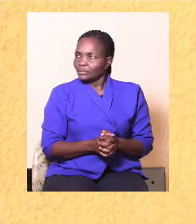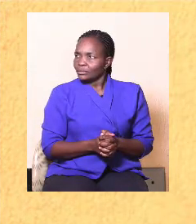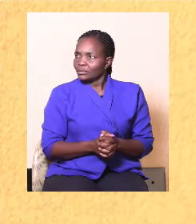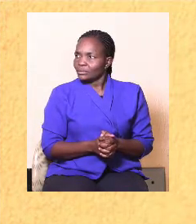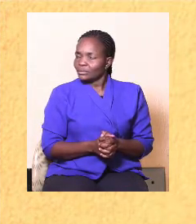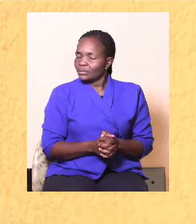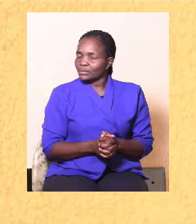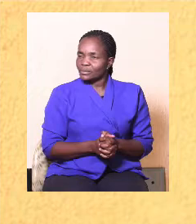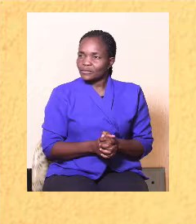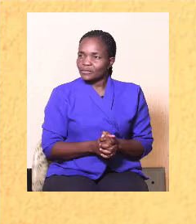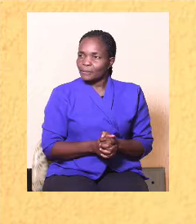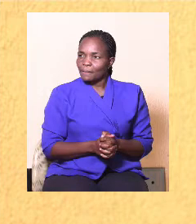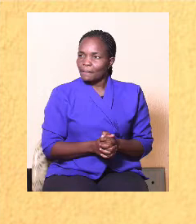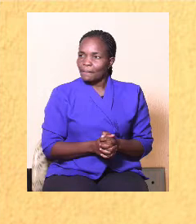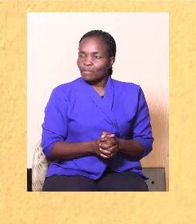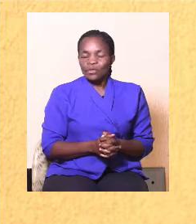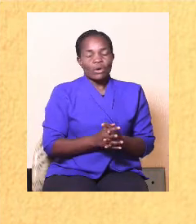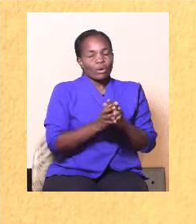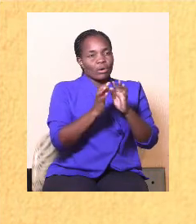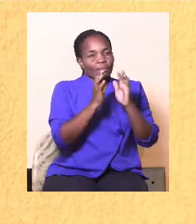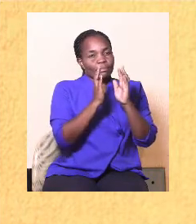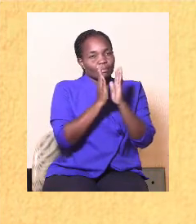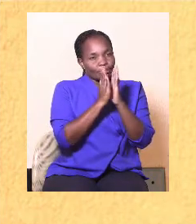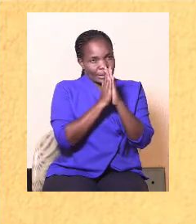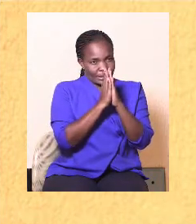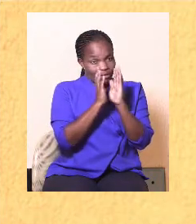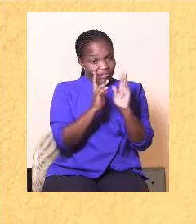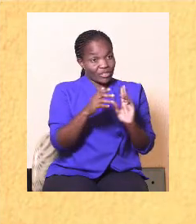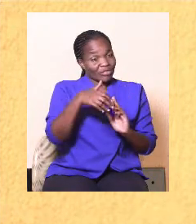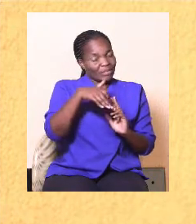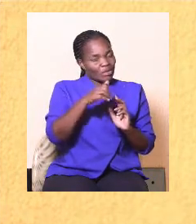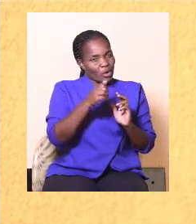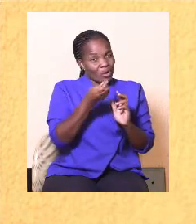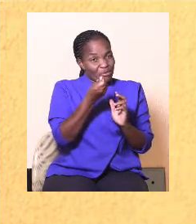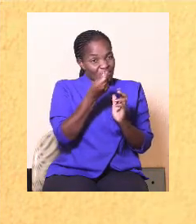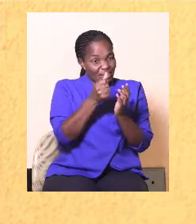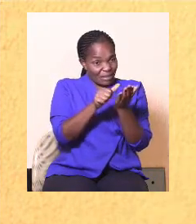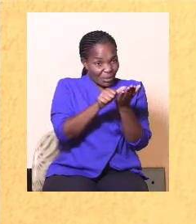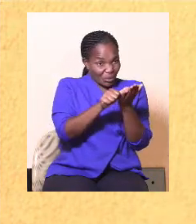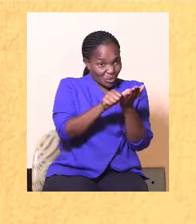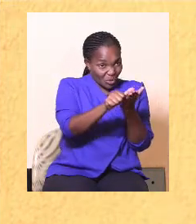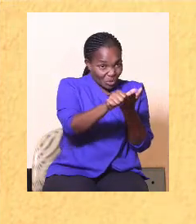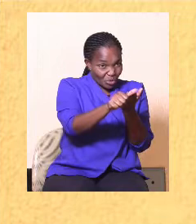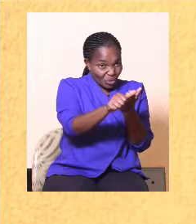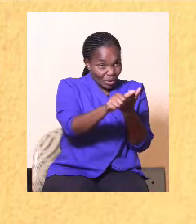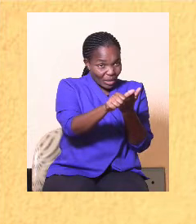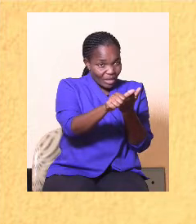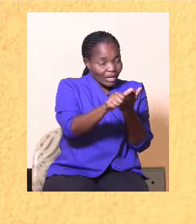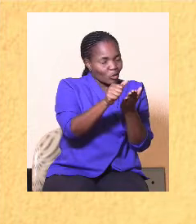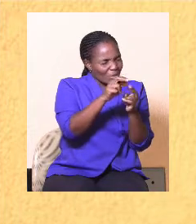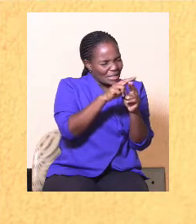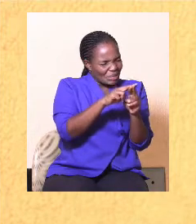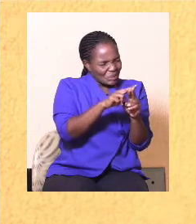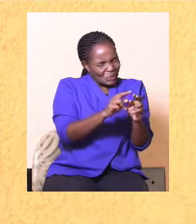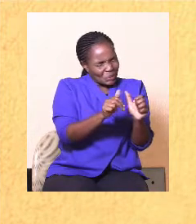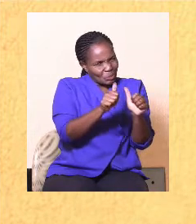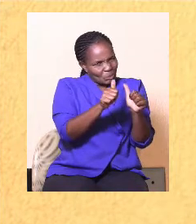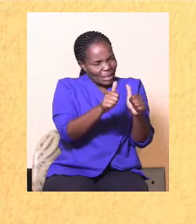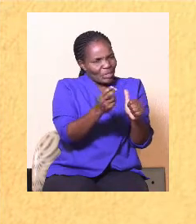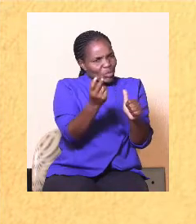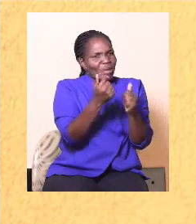Namibians to use this money sparingly and really buy the basic necessities that they need to sustain their